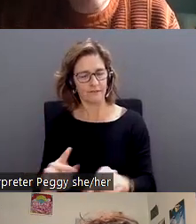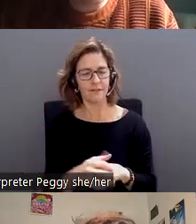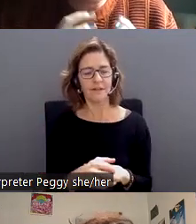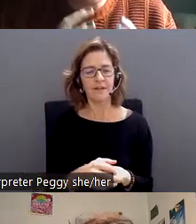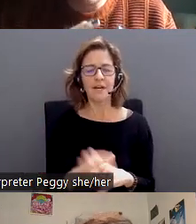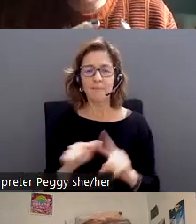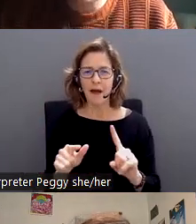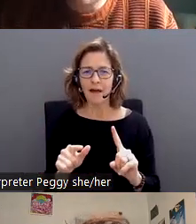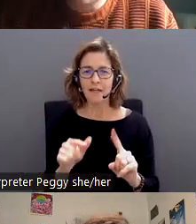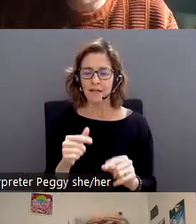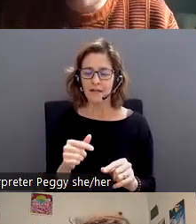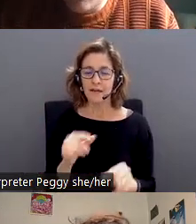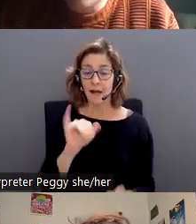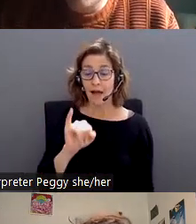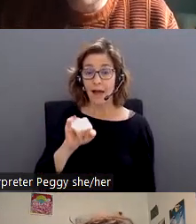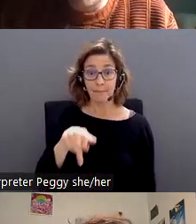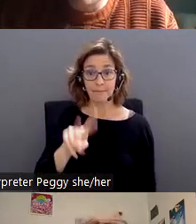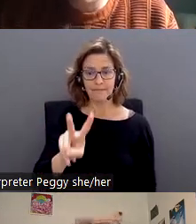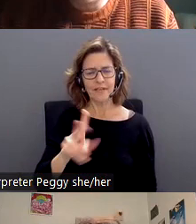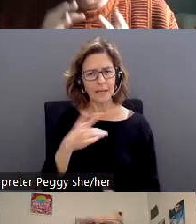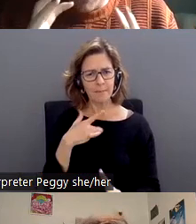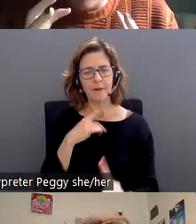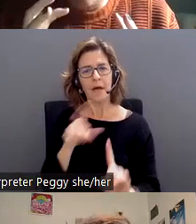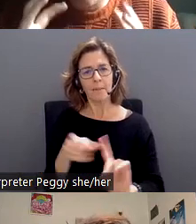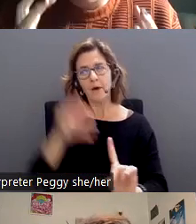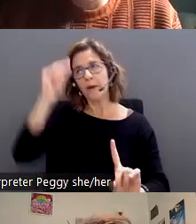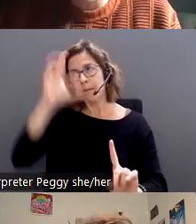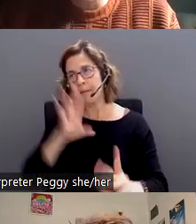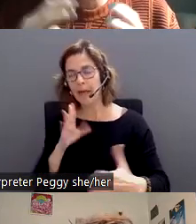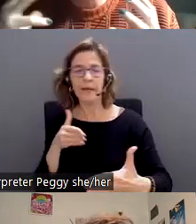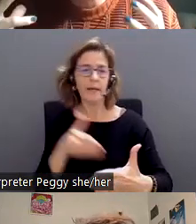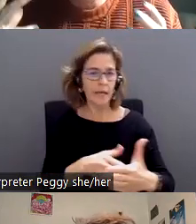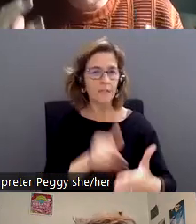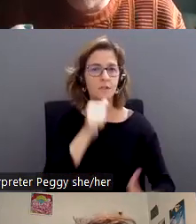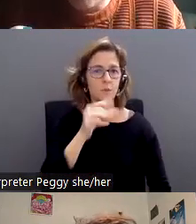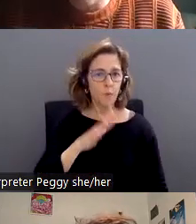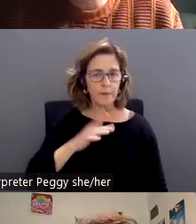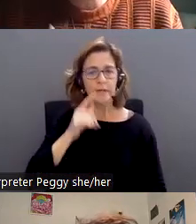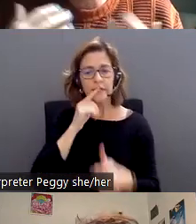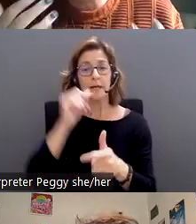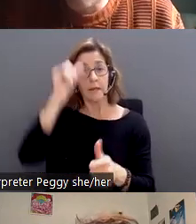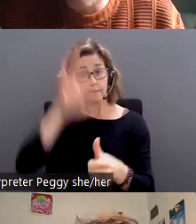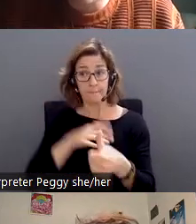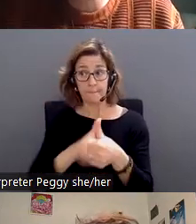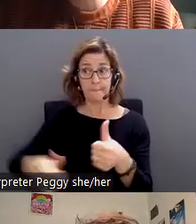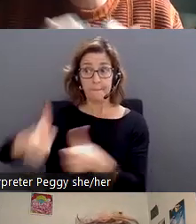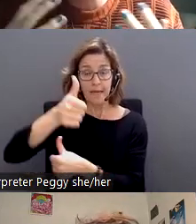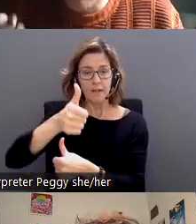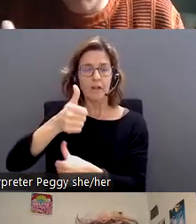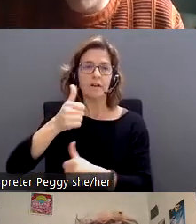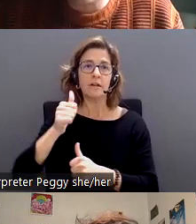gendered. It is so often about how patriarchy structures,